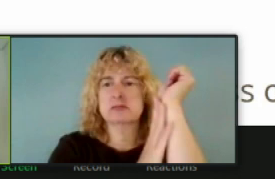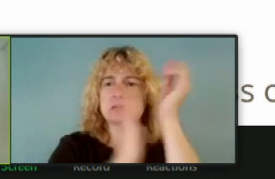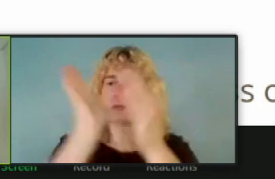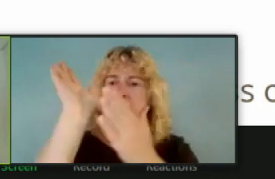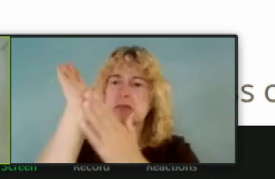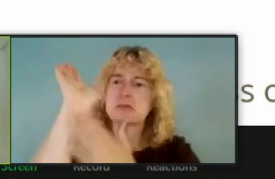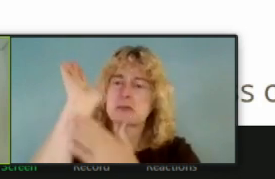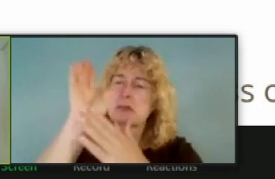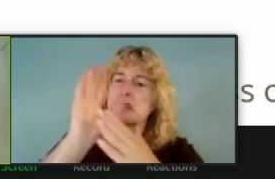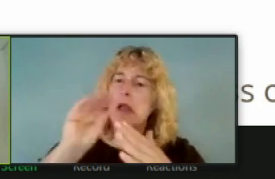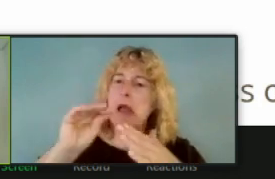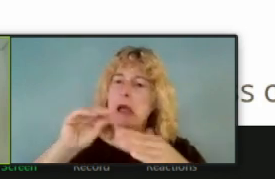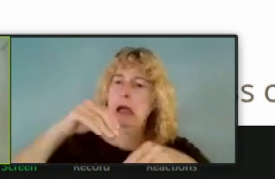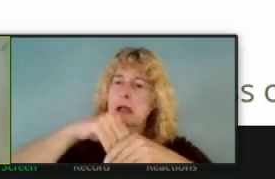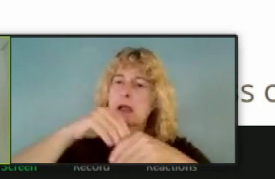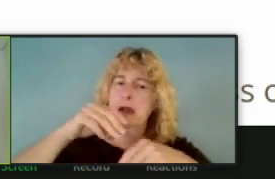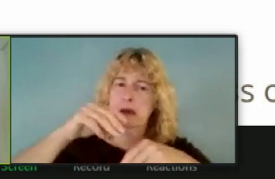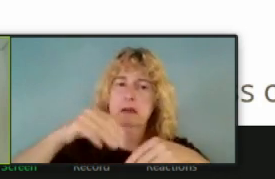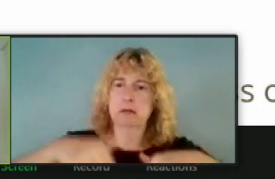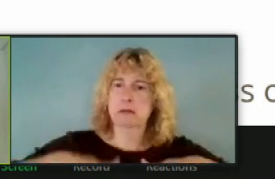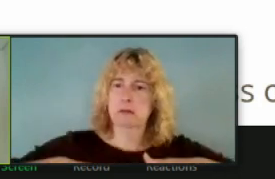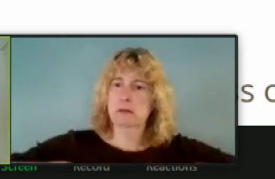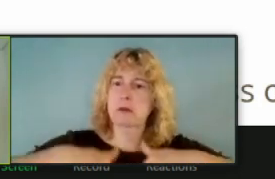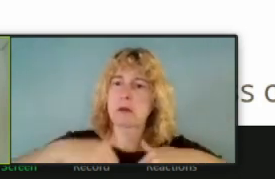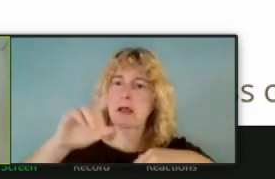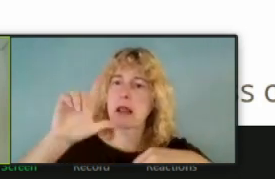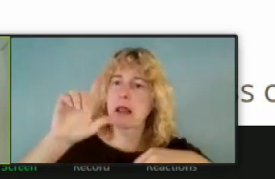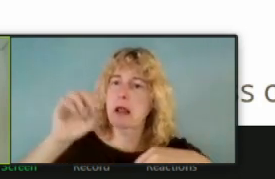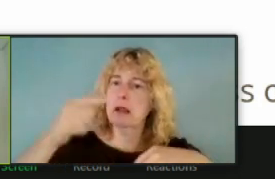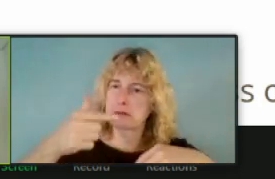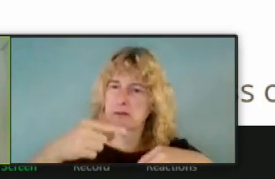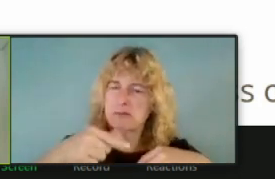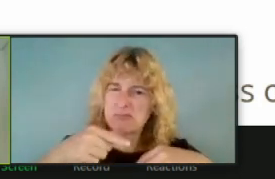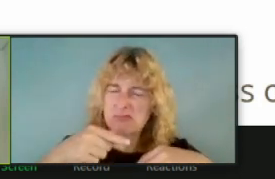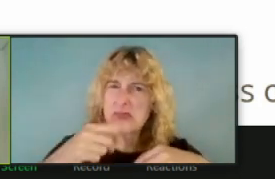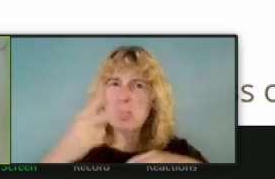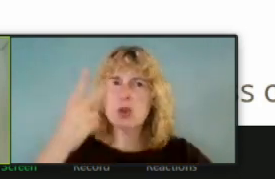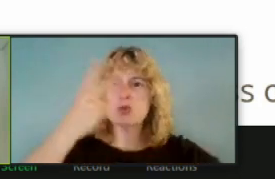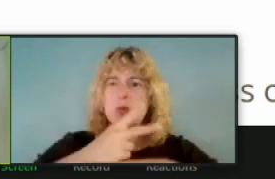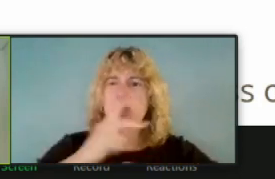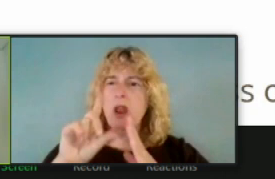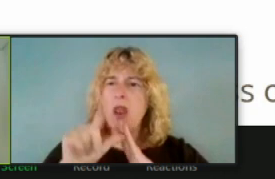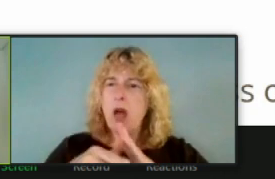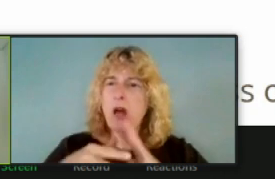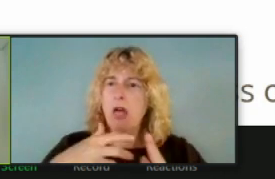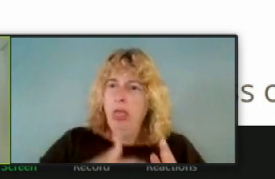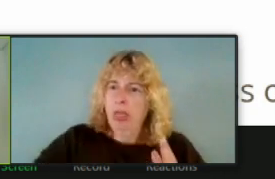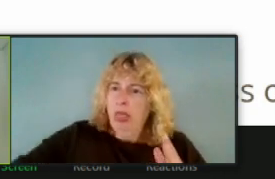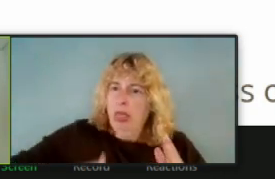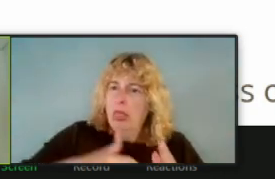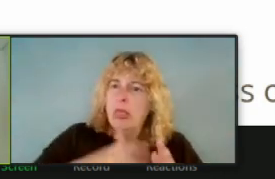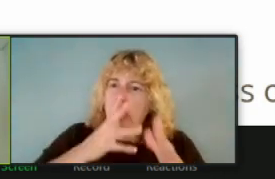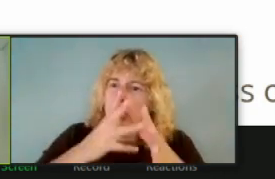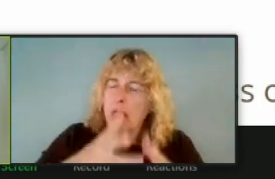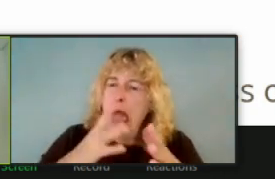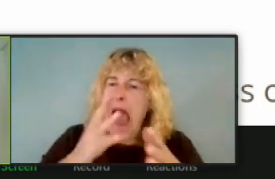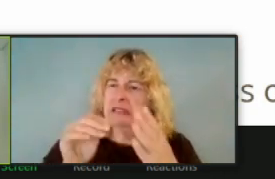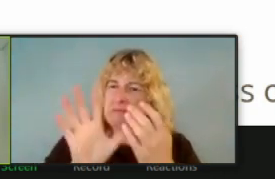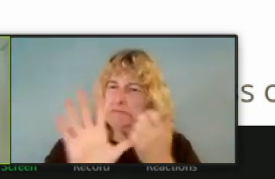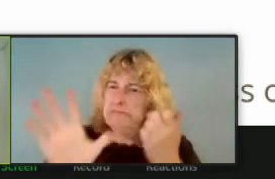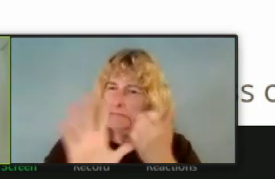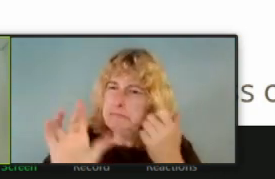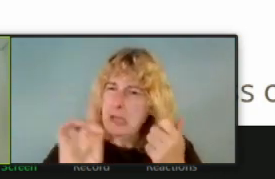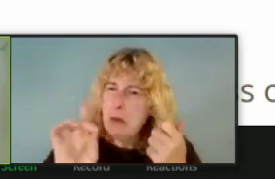he had the vomiting and diarrhea. And we were surprised that a patient of his age would be complaining of